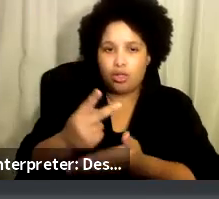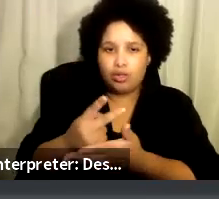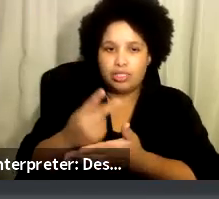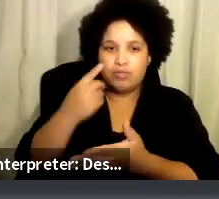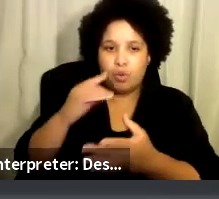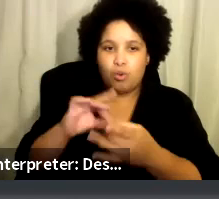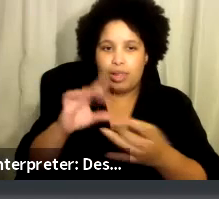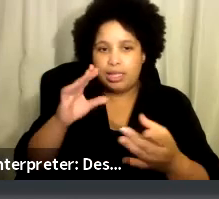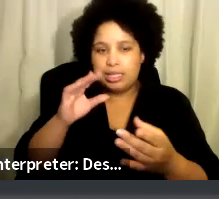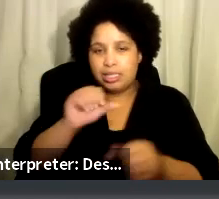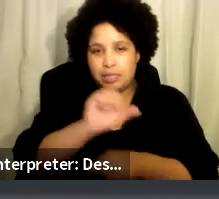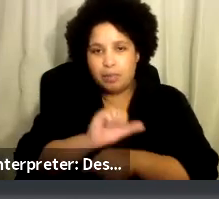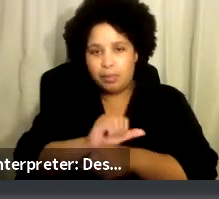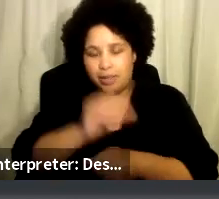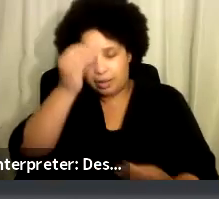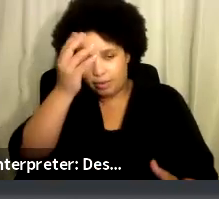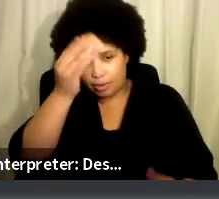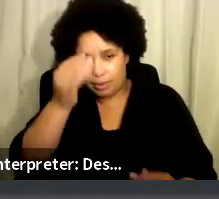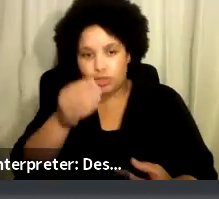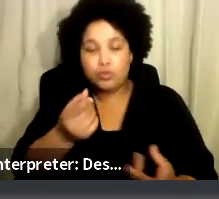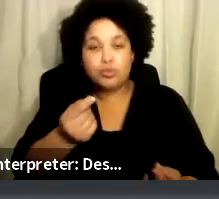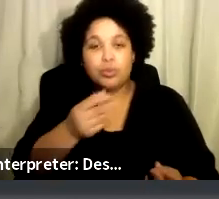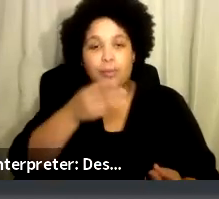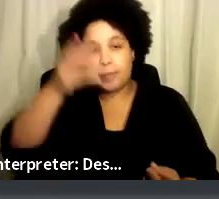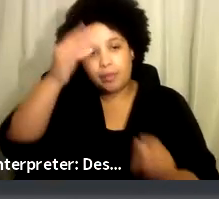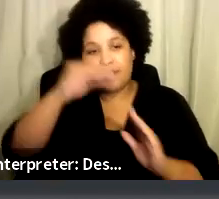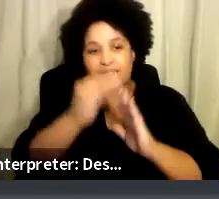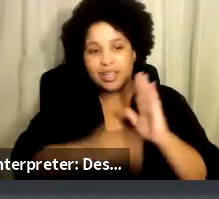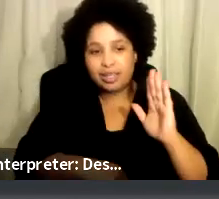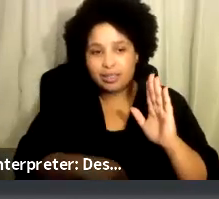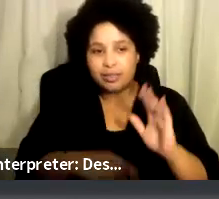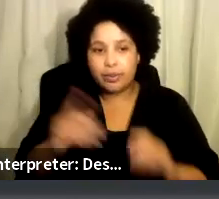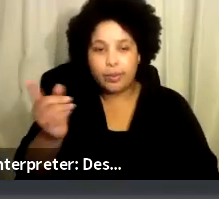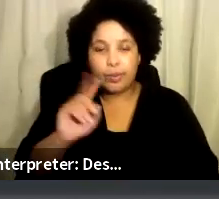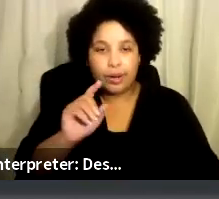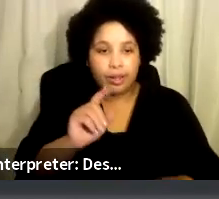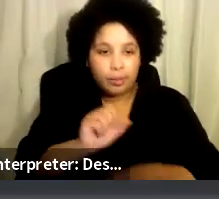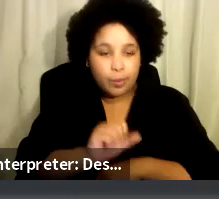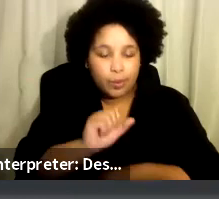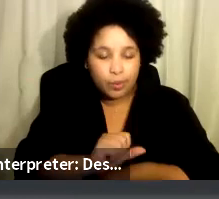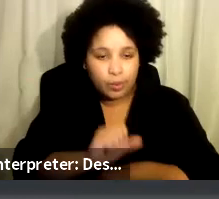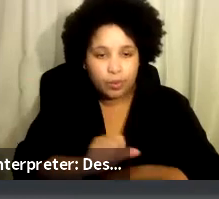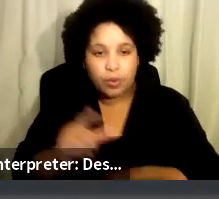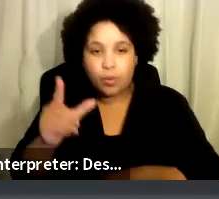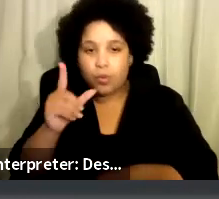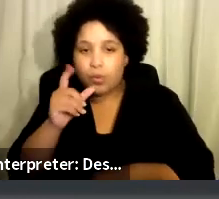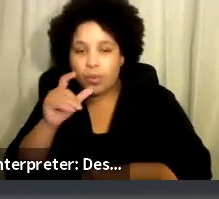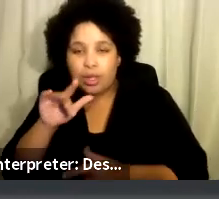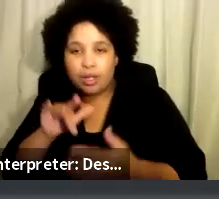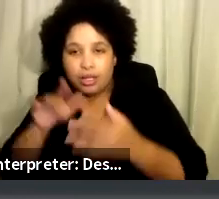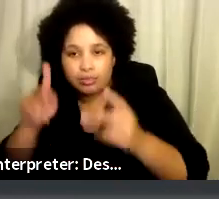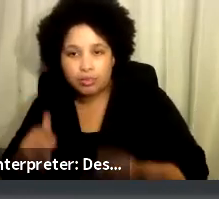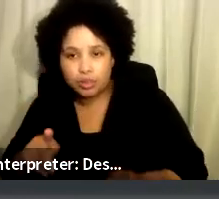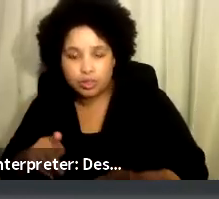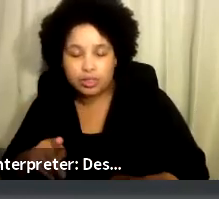employment information. So the parent would complete this specifying where they work, who their contact person is,